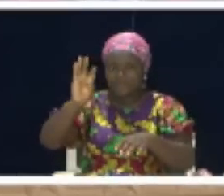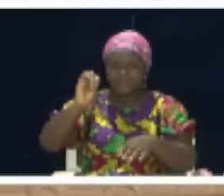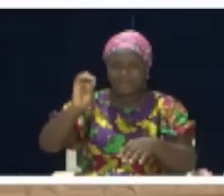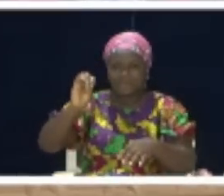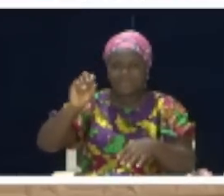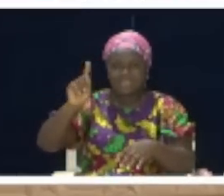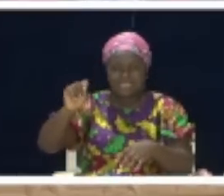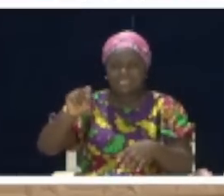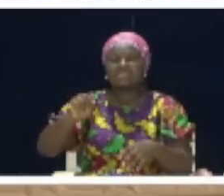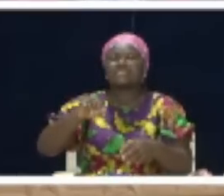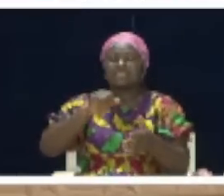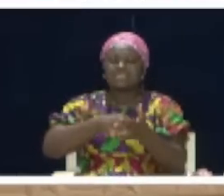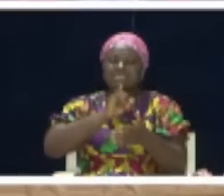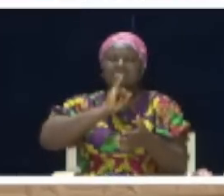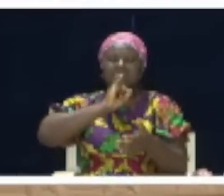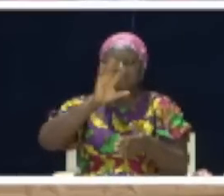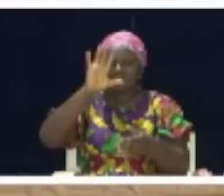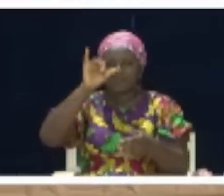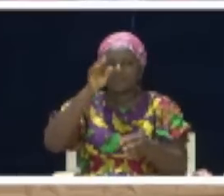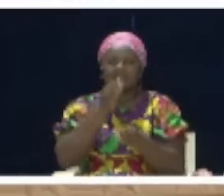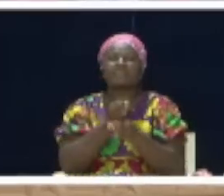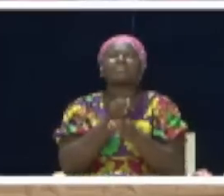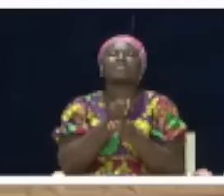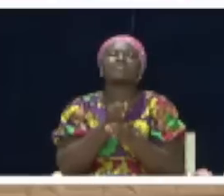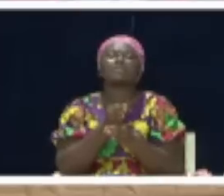is by faith.